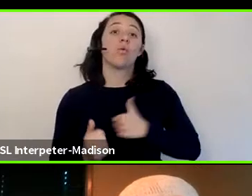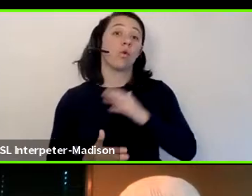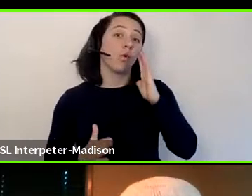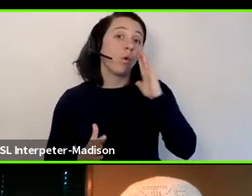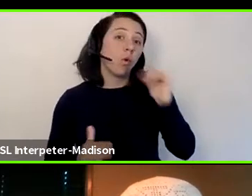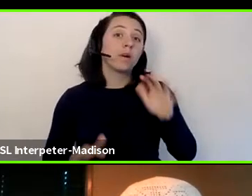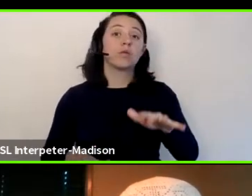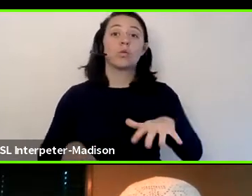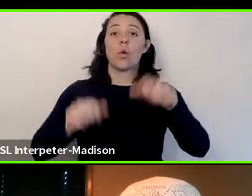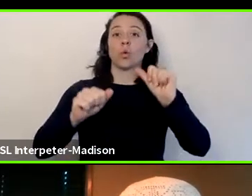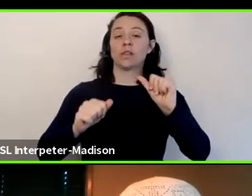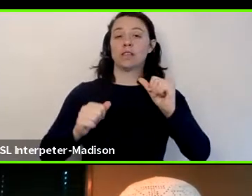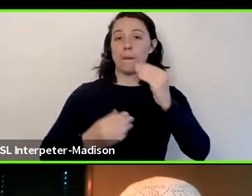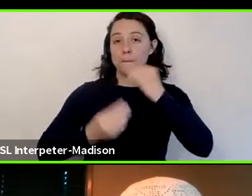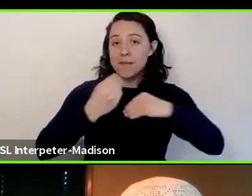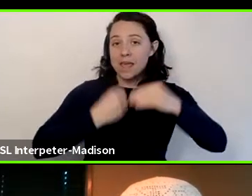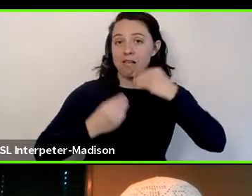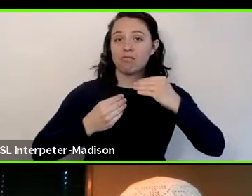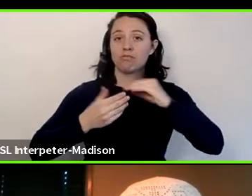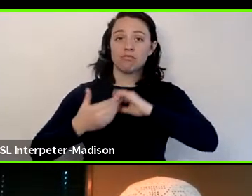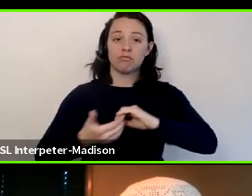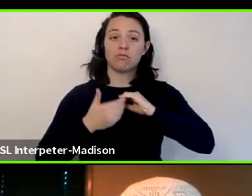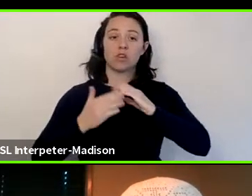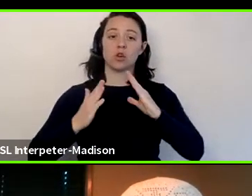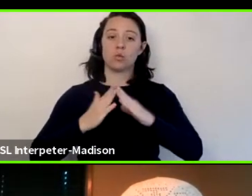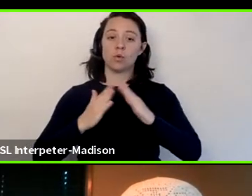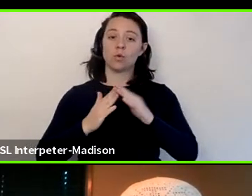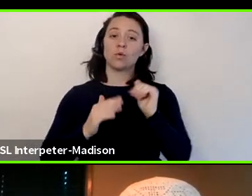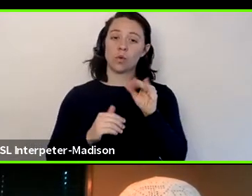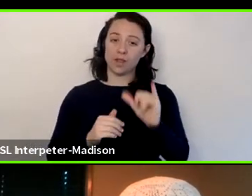as sort of part of a much bigger picture.